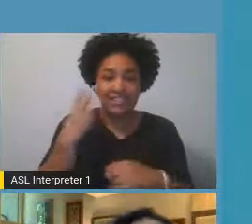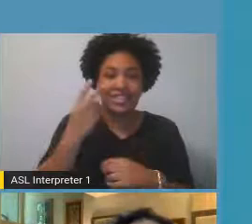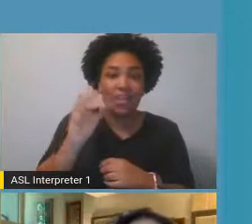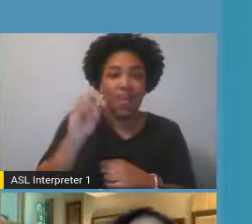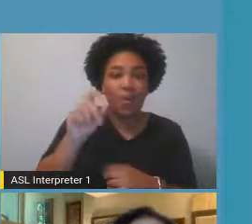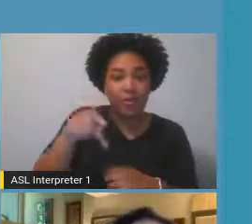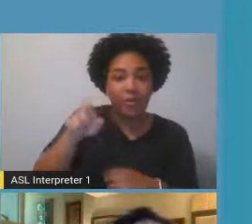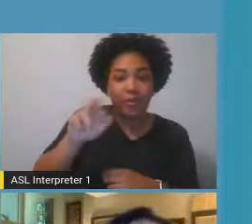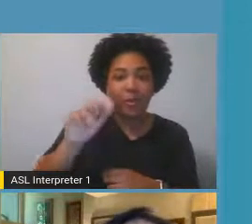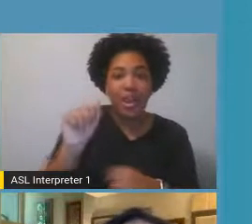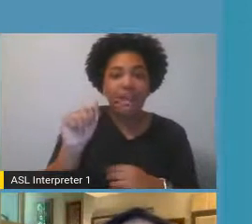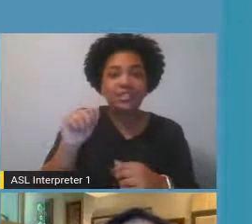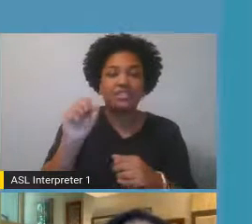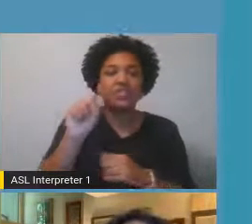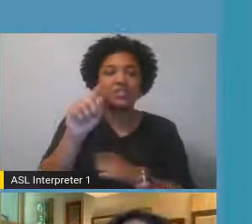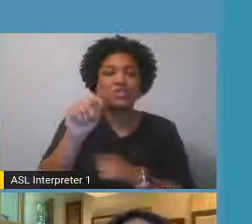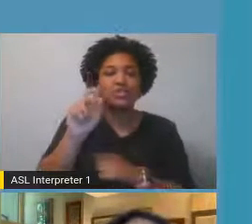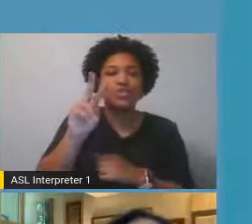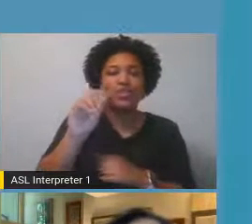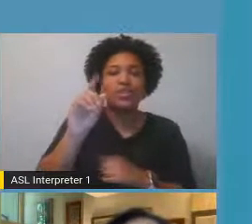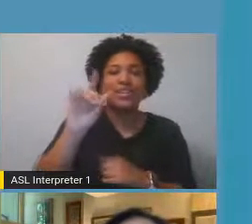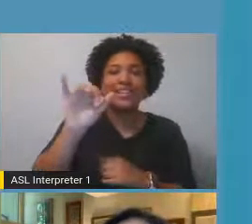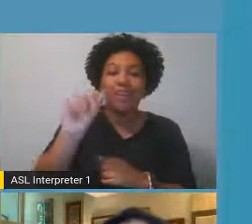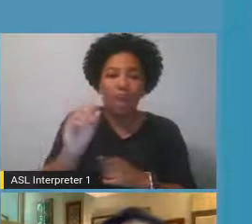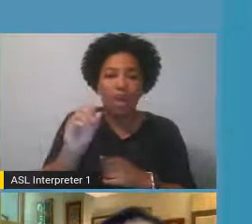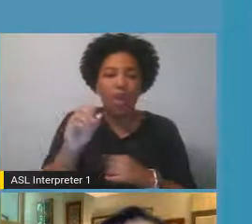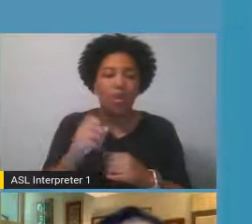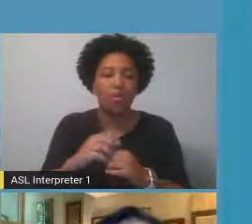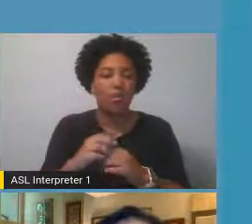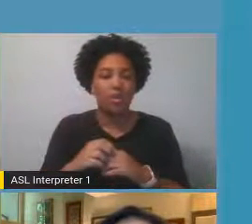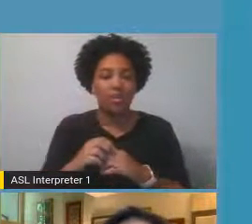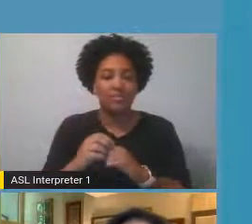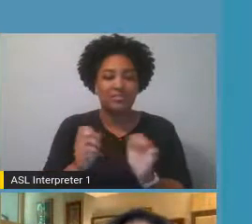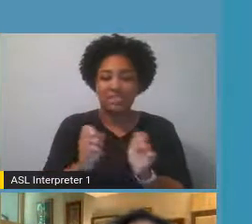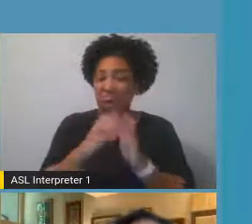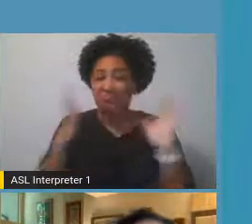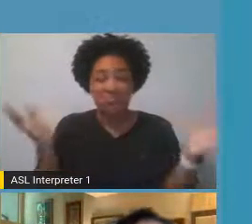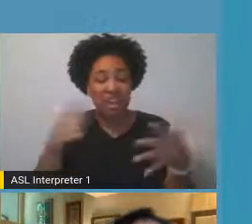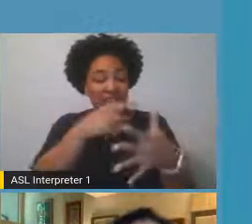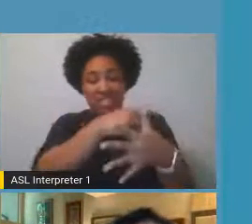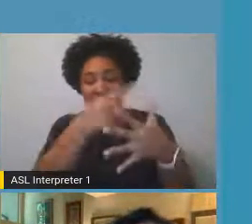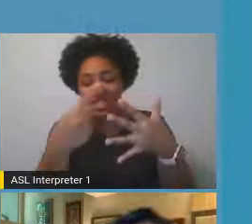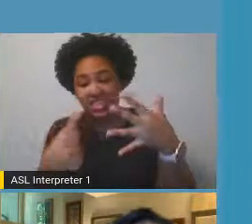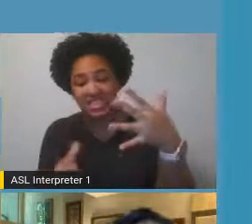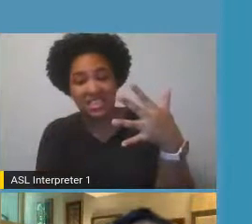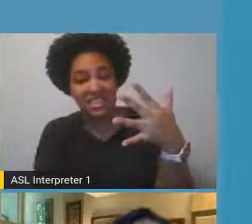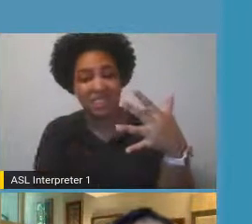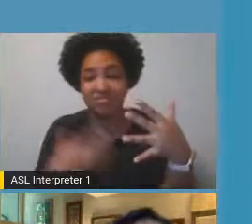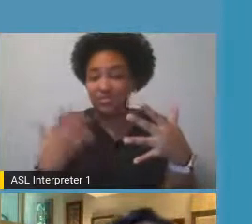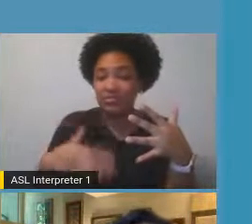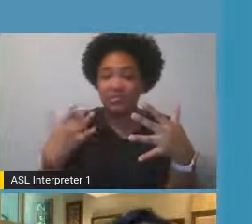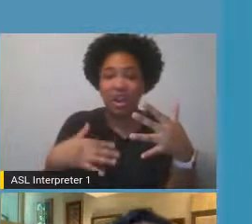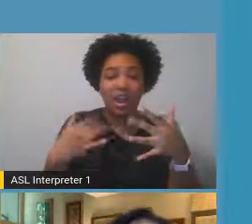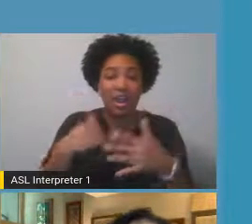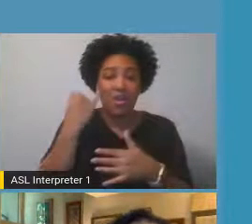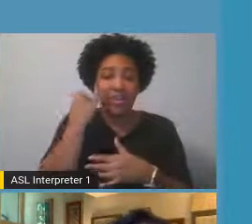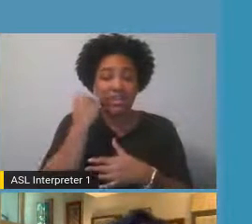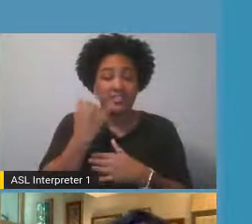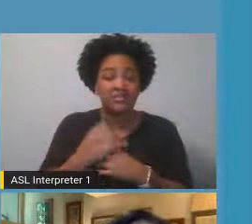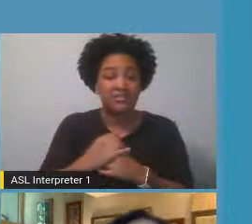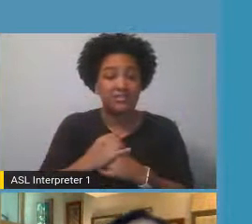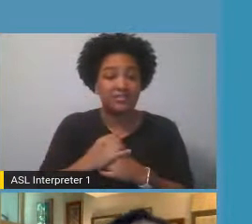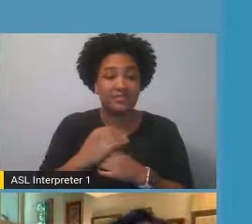see, you know, sports memorabilia, household items, everything and everything that you could ever imagine